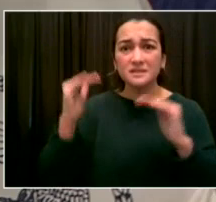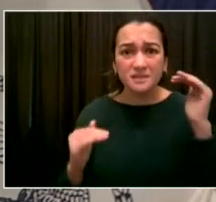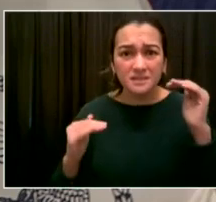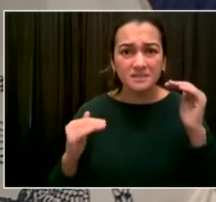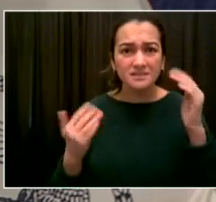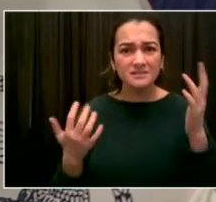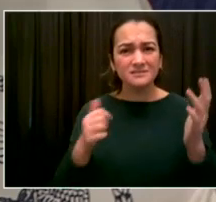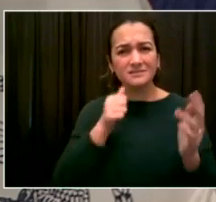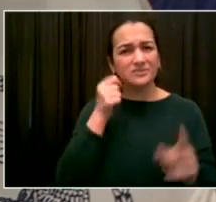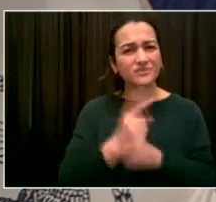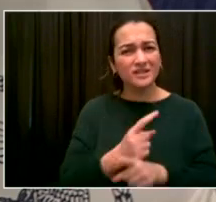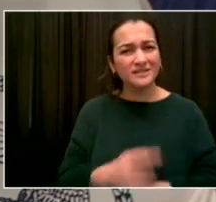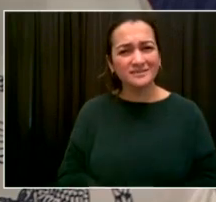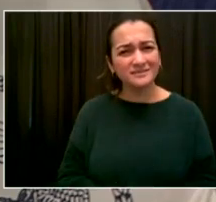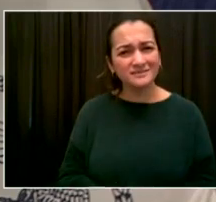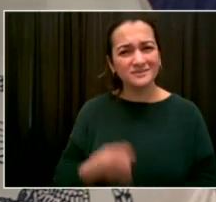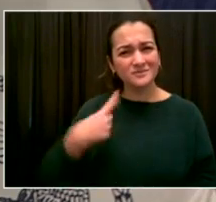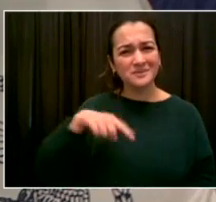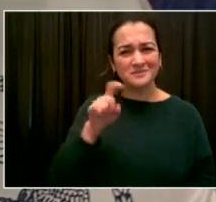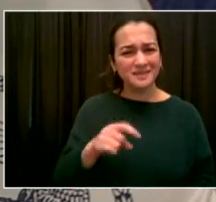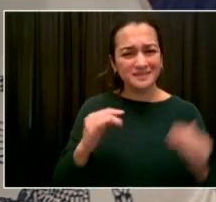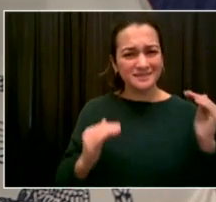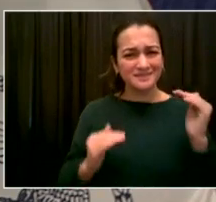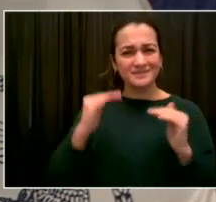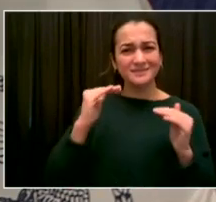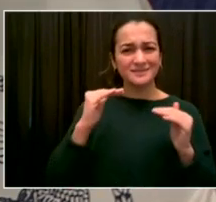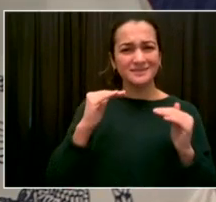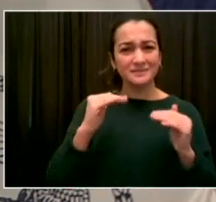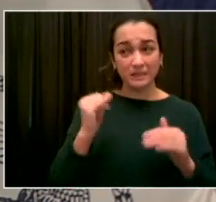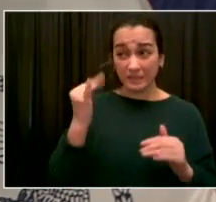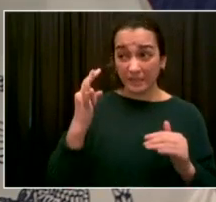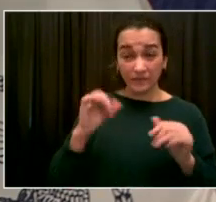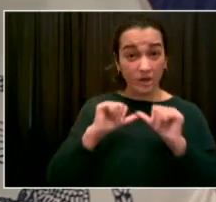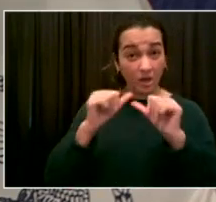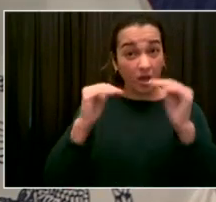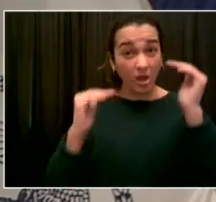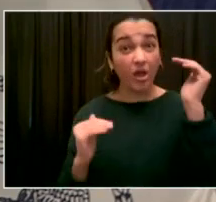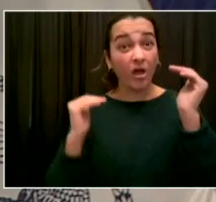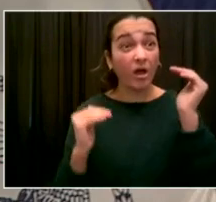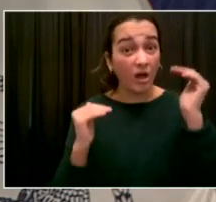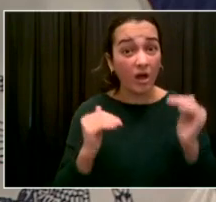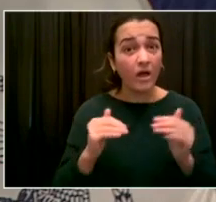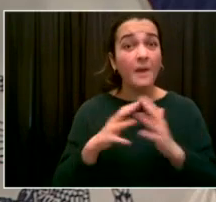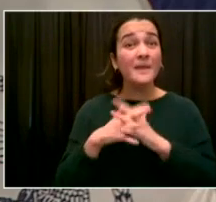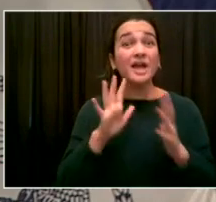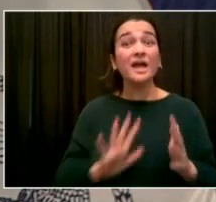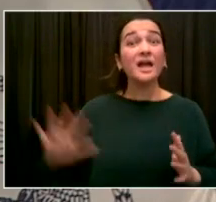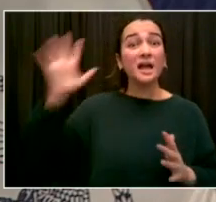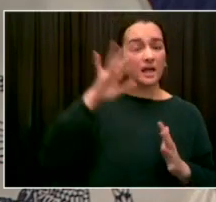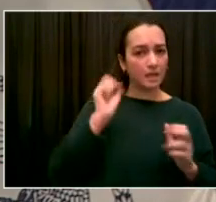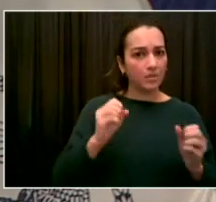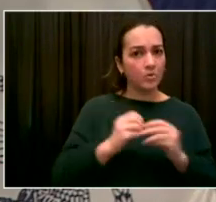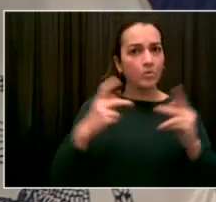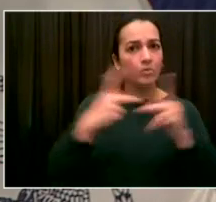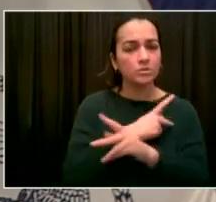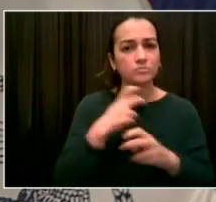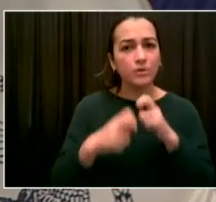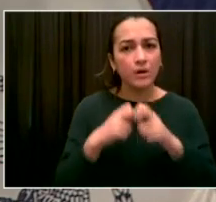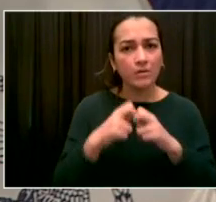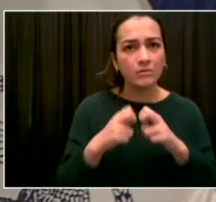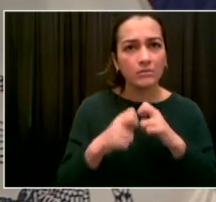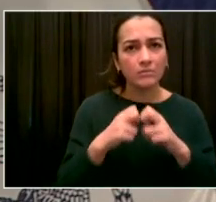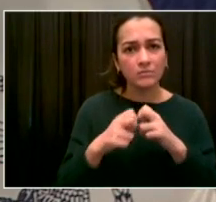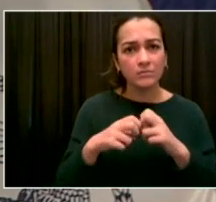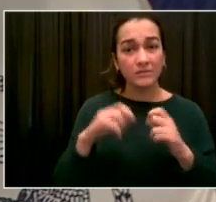going to be in a very dangerous place. The divisions we've seen before will only get worse. So I think some business